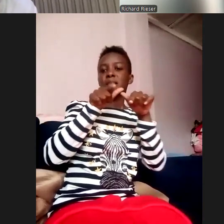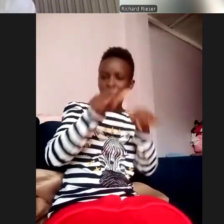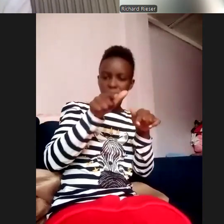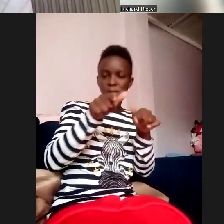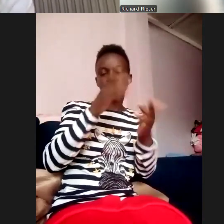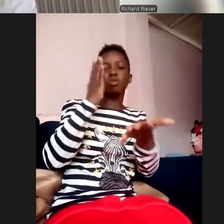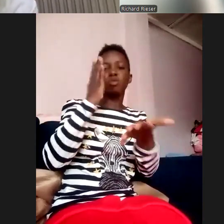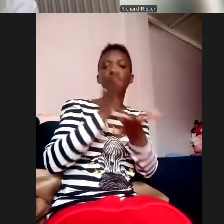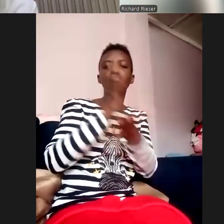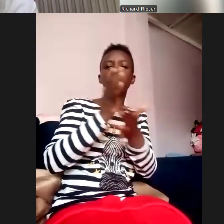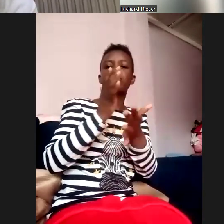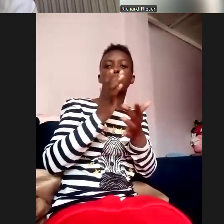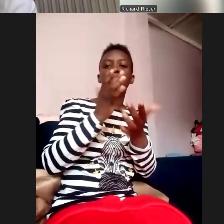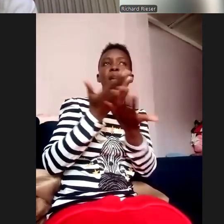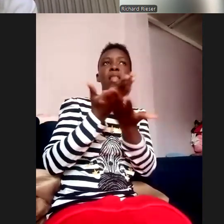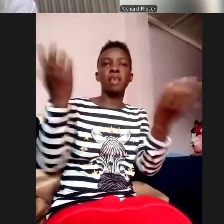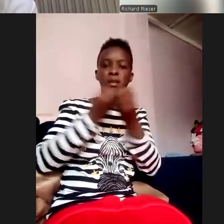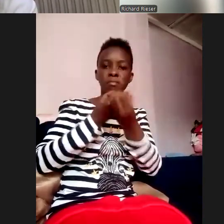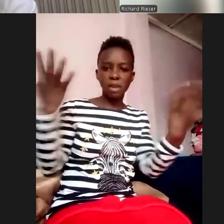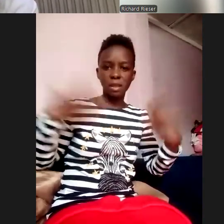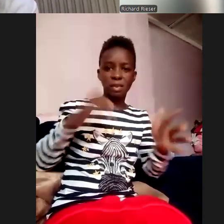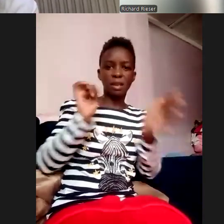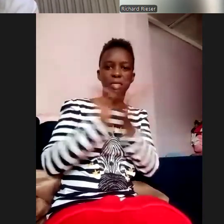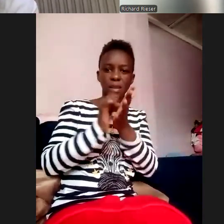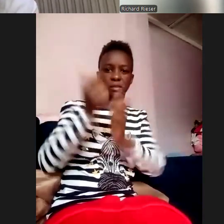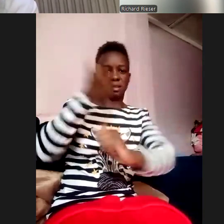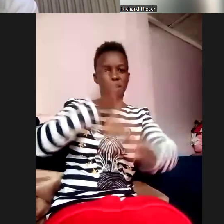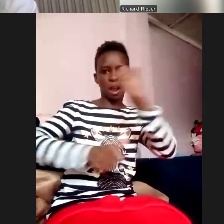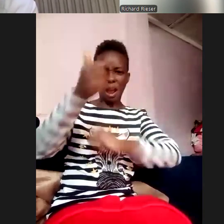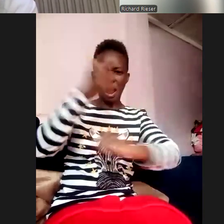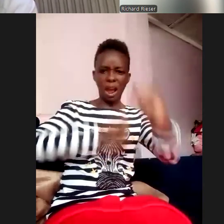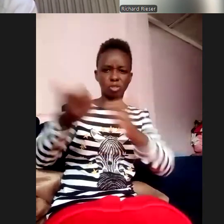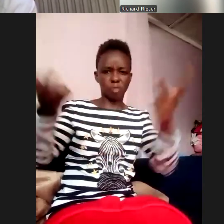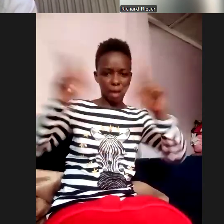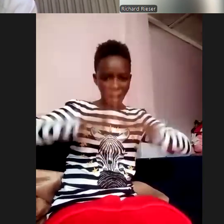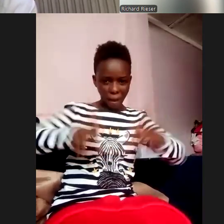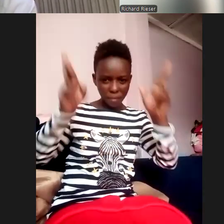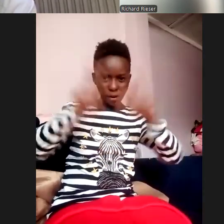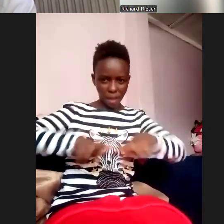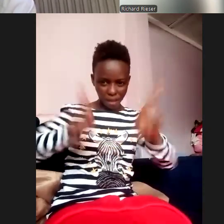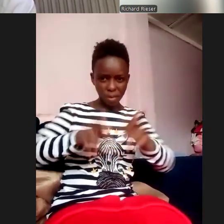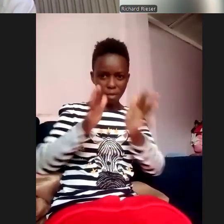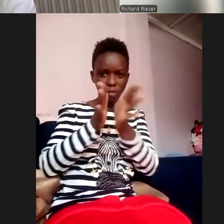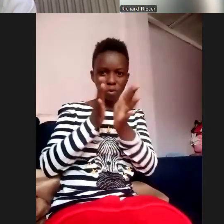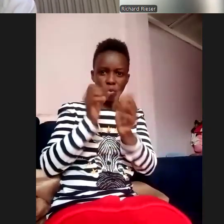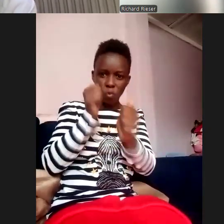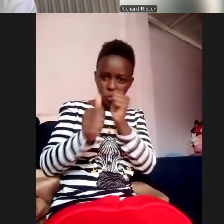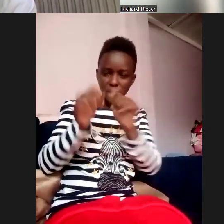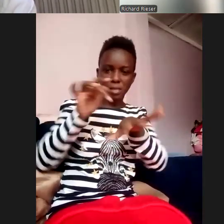about accessibility. It's true that we have so many people who are